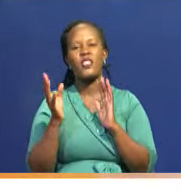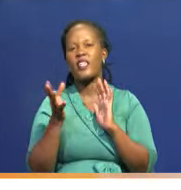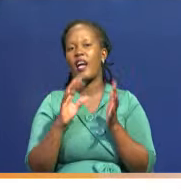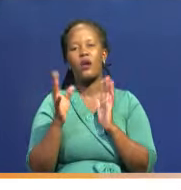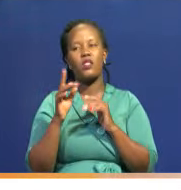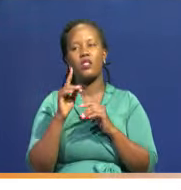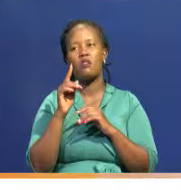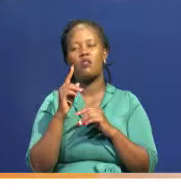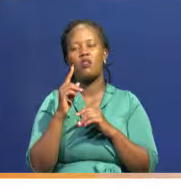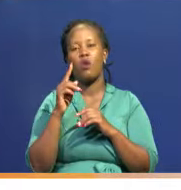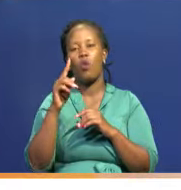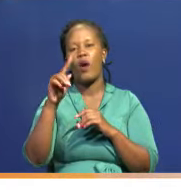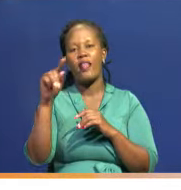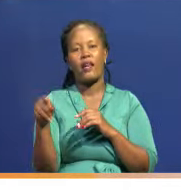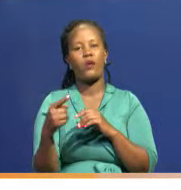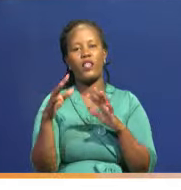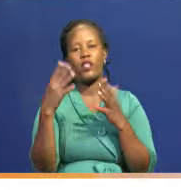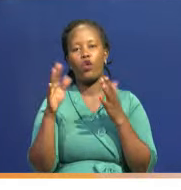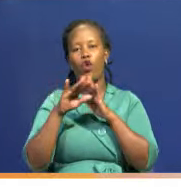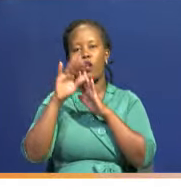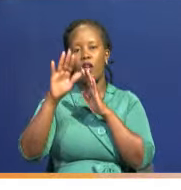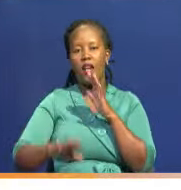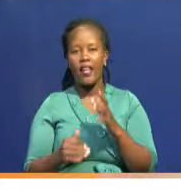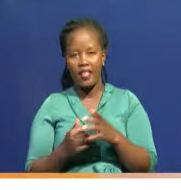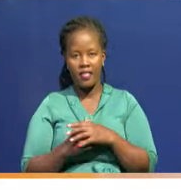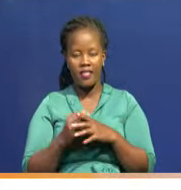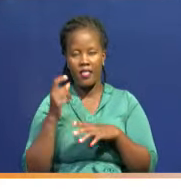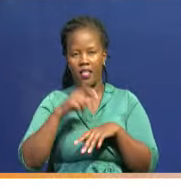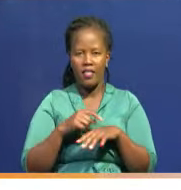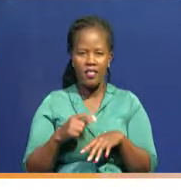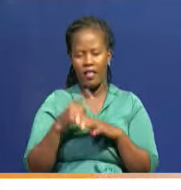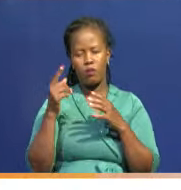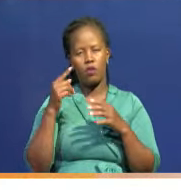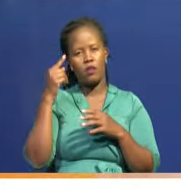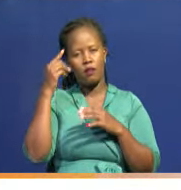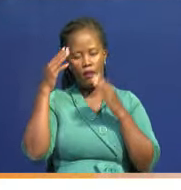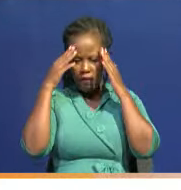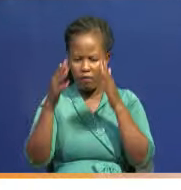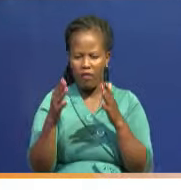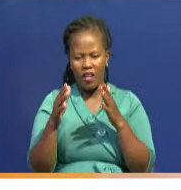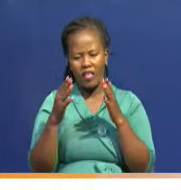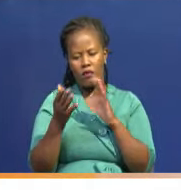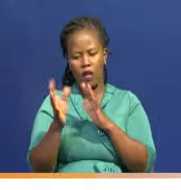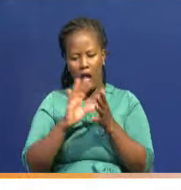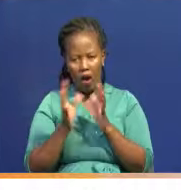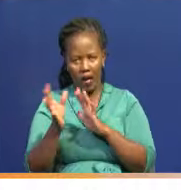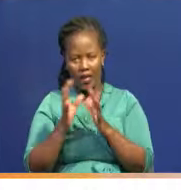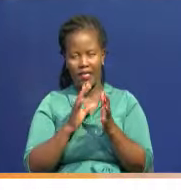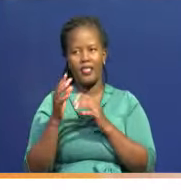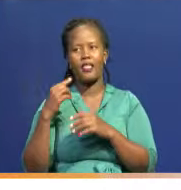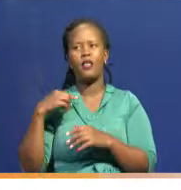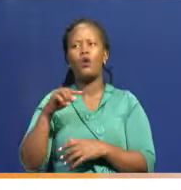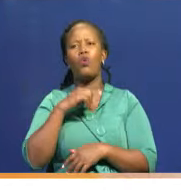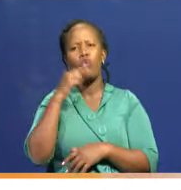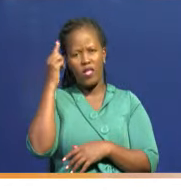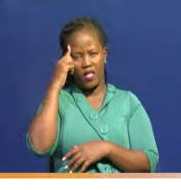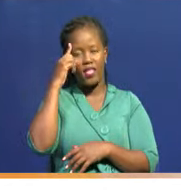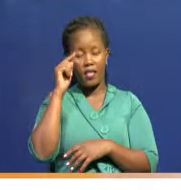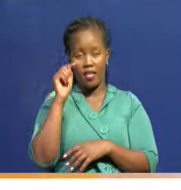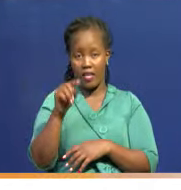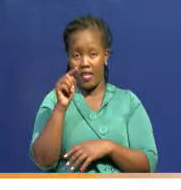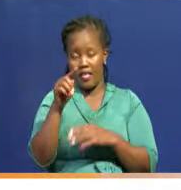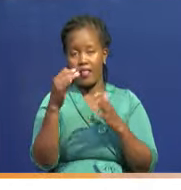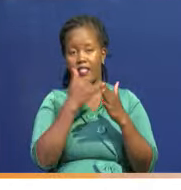year, if not just slightly less. So when we look at our calculations, we are of the opinion that the scheme